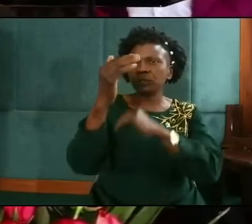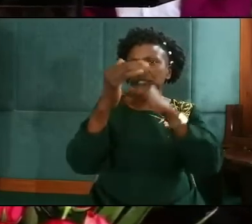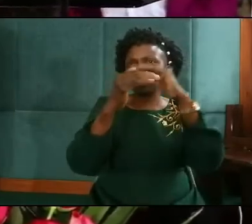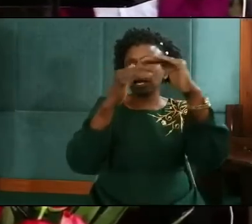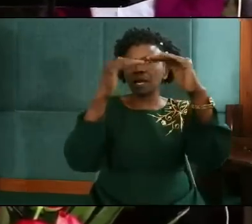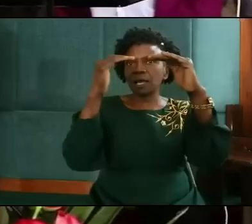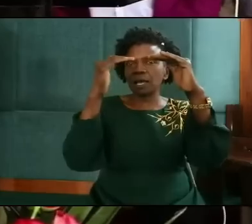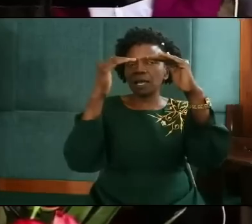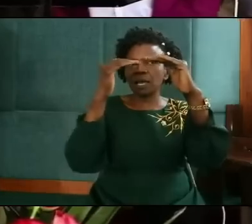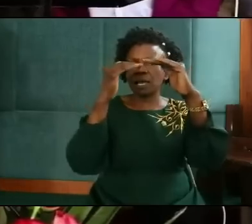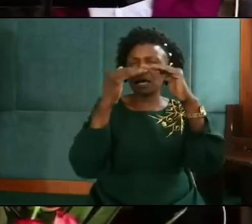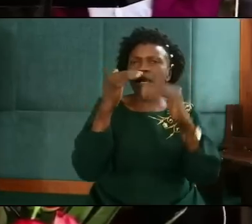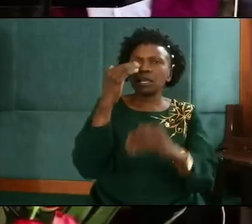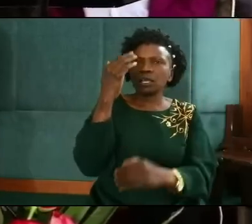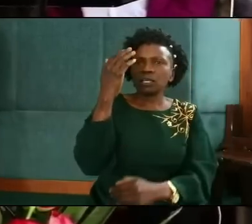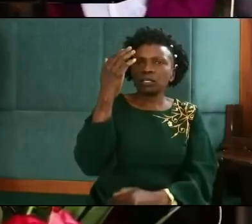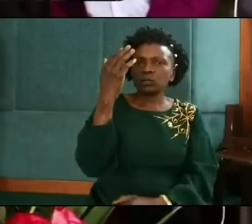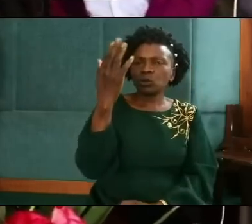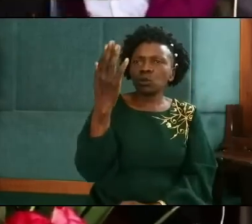Beautiful.